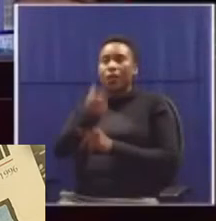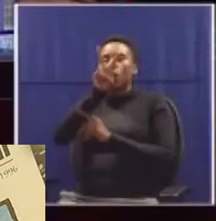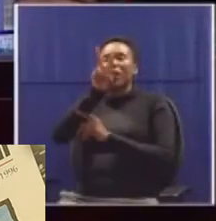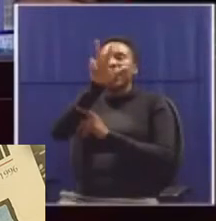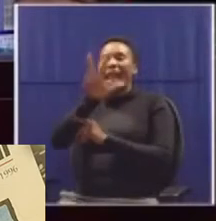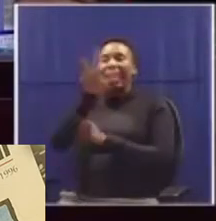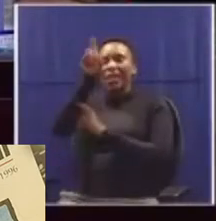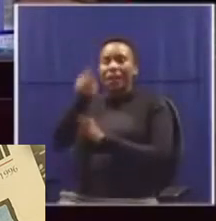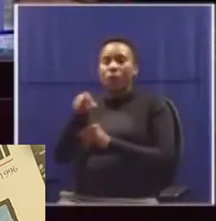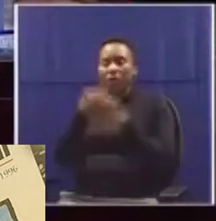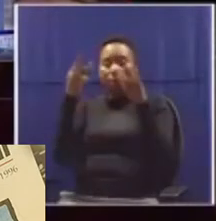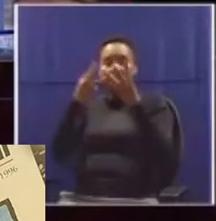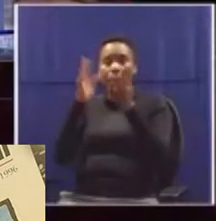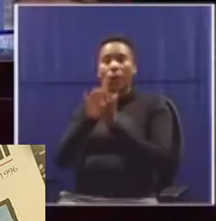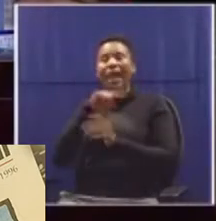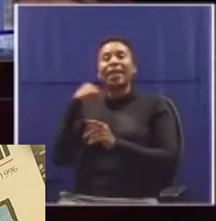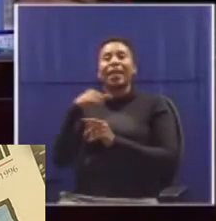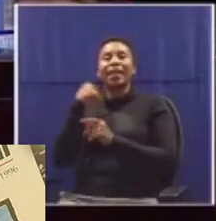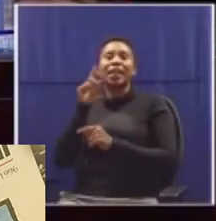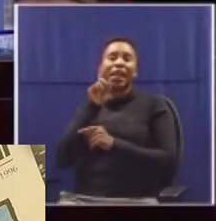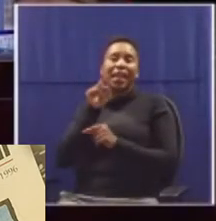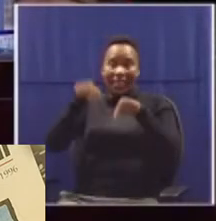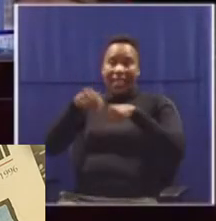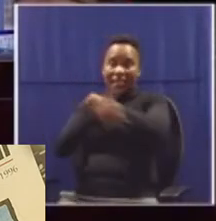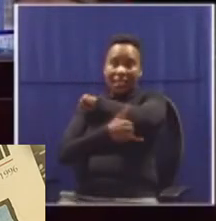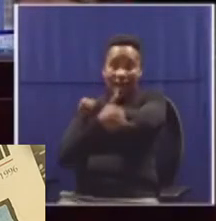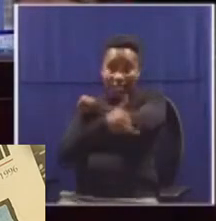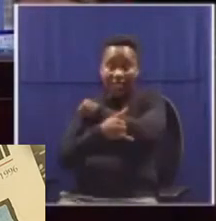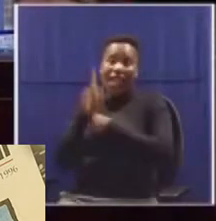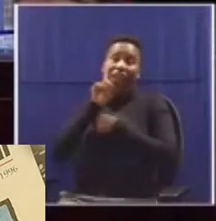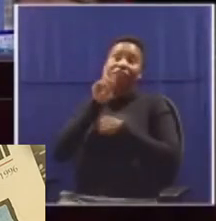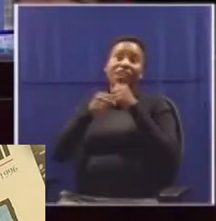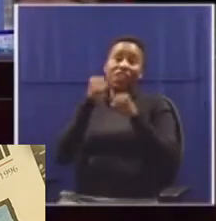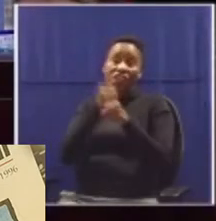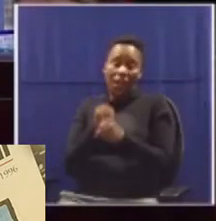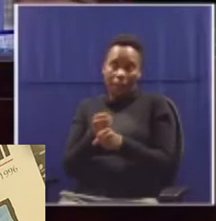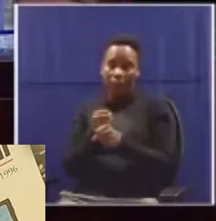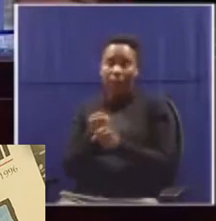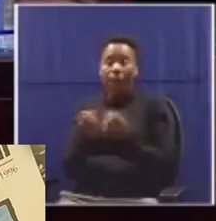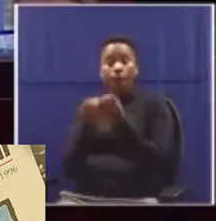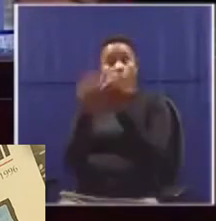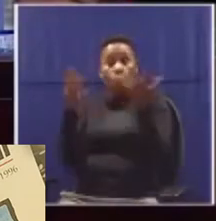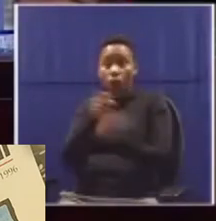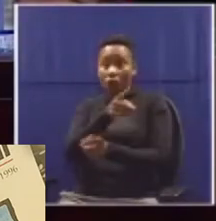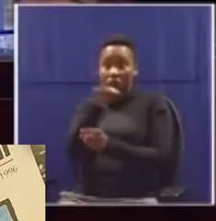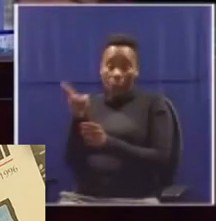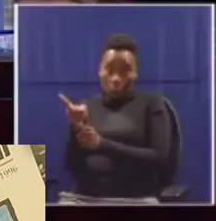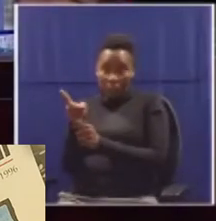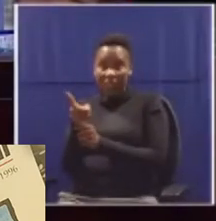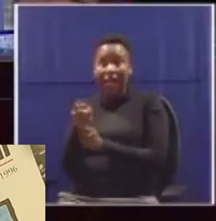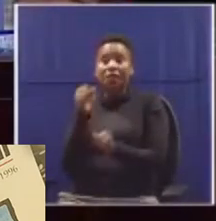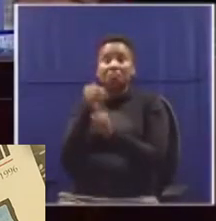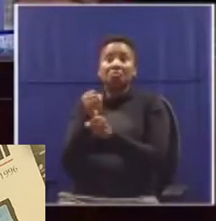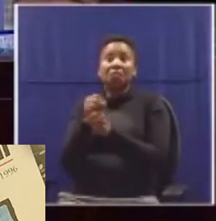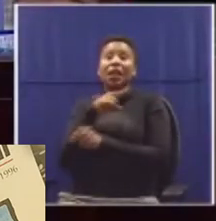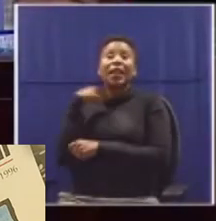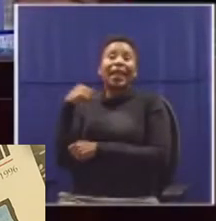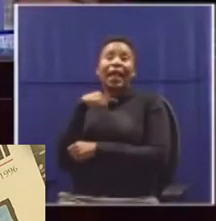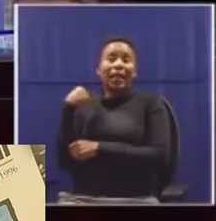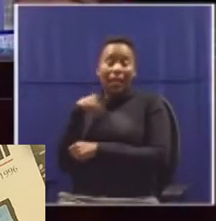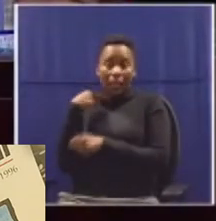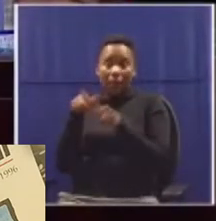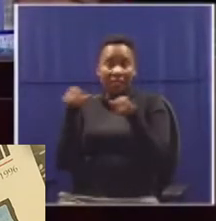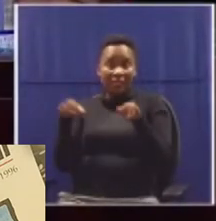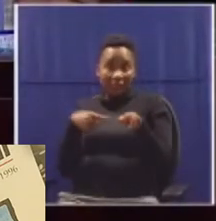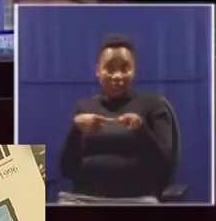000 people are murdered in this country every single year and that the majority of Those who commit those murders do it with